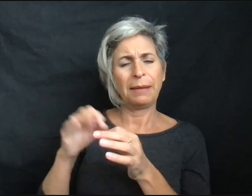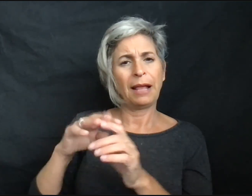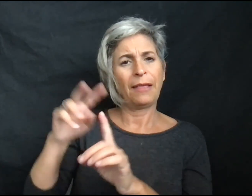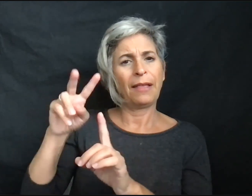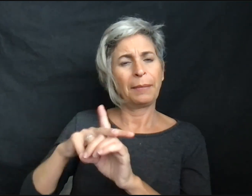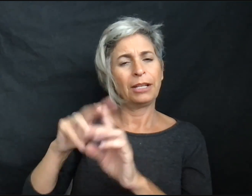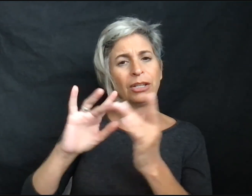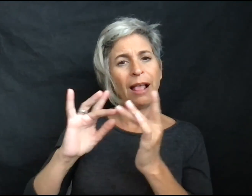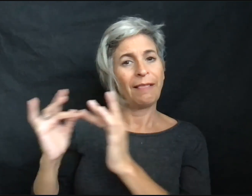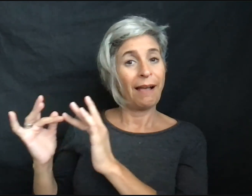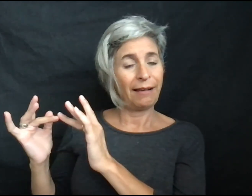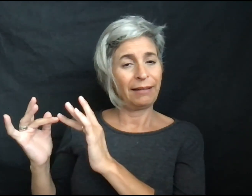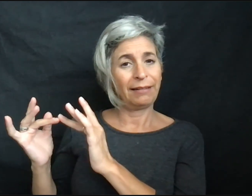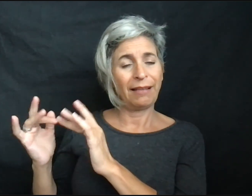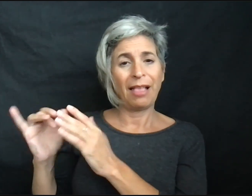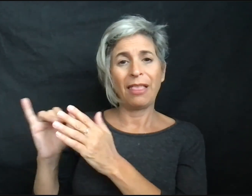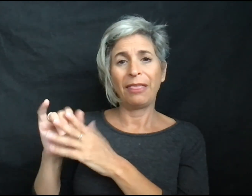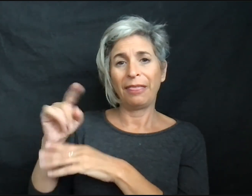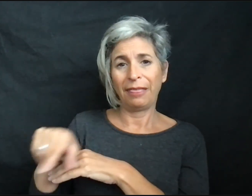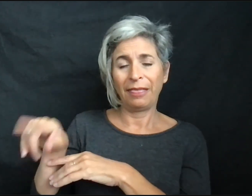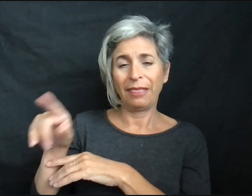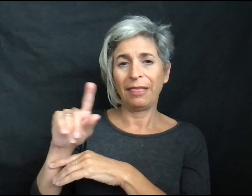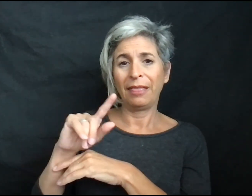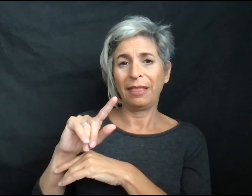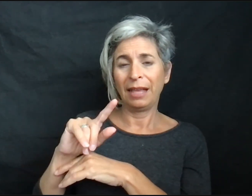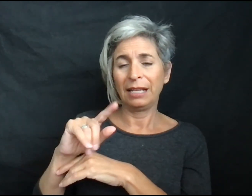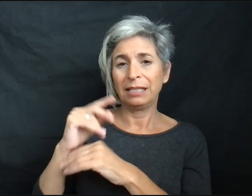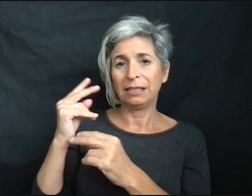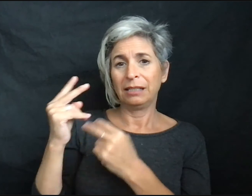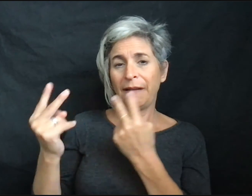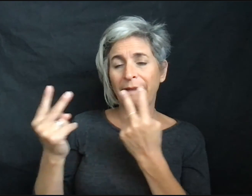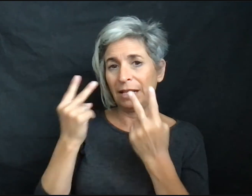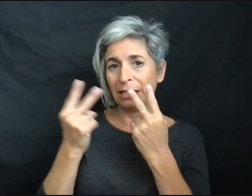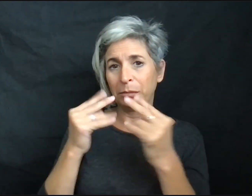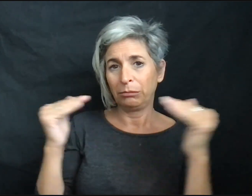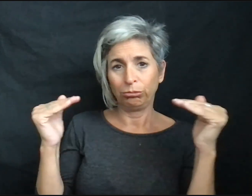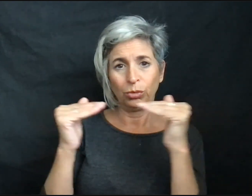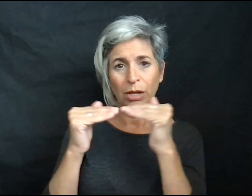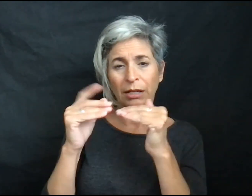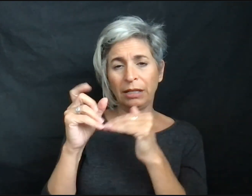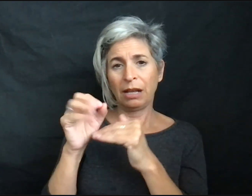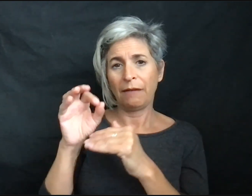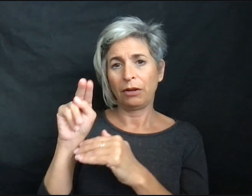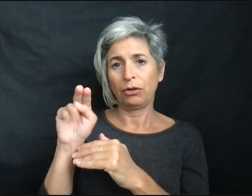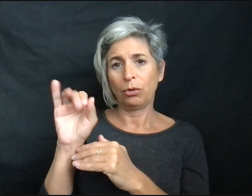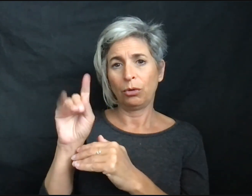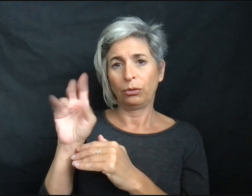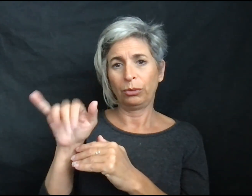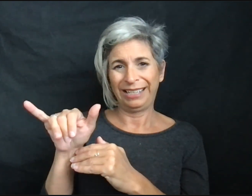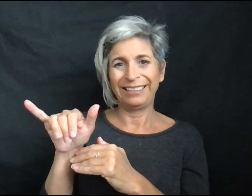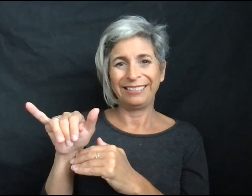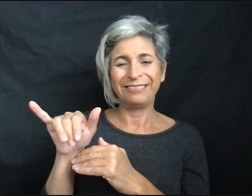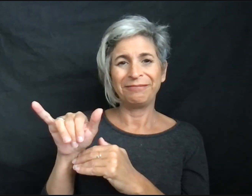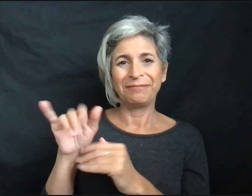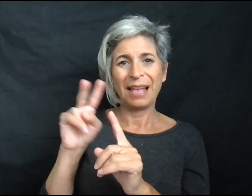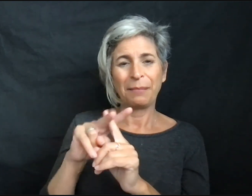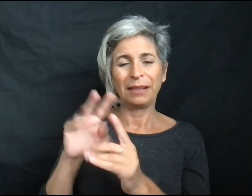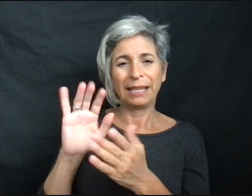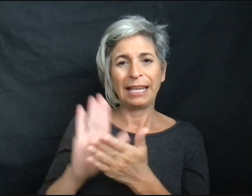online that is the digital equivalent of a notarized application.